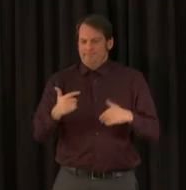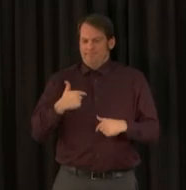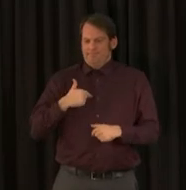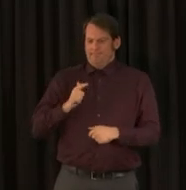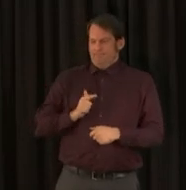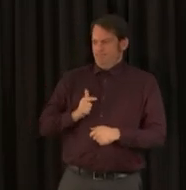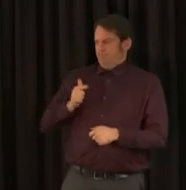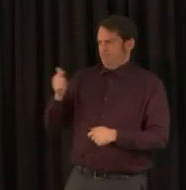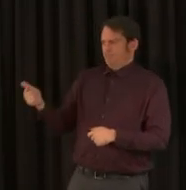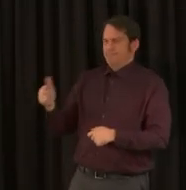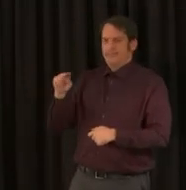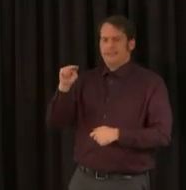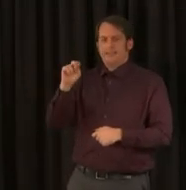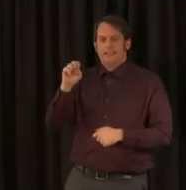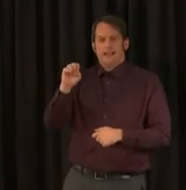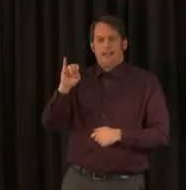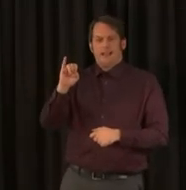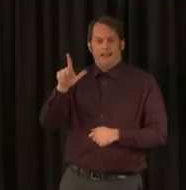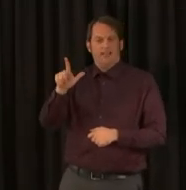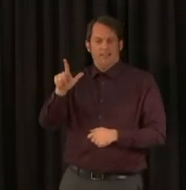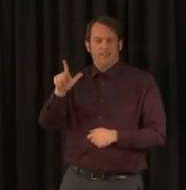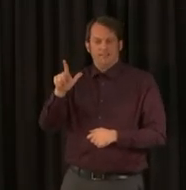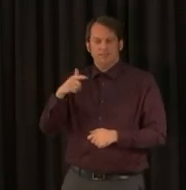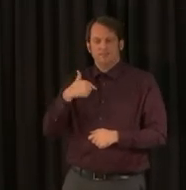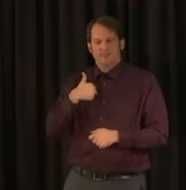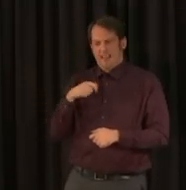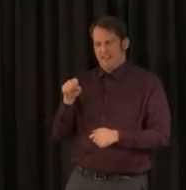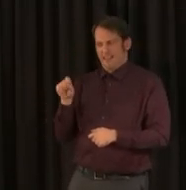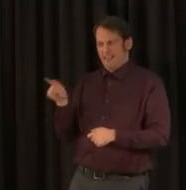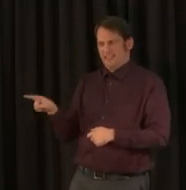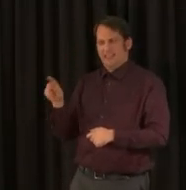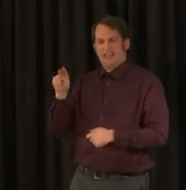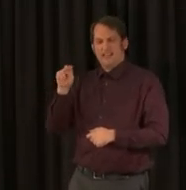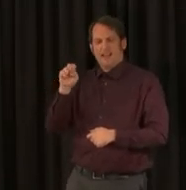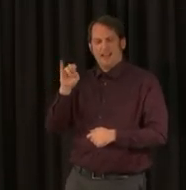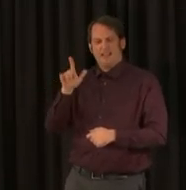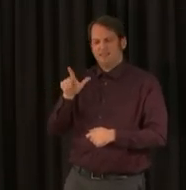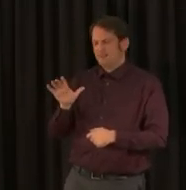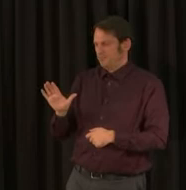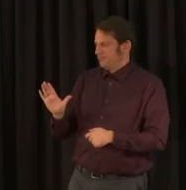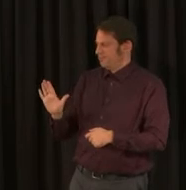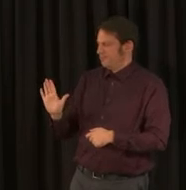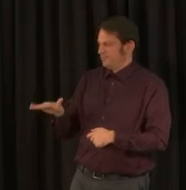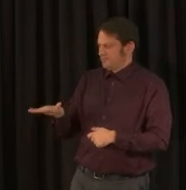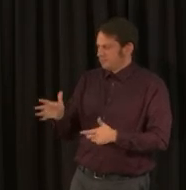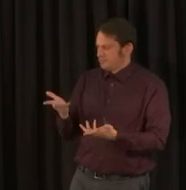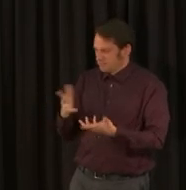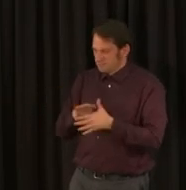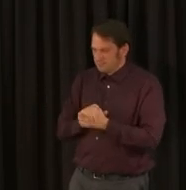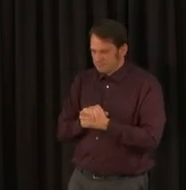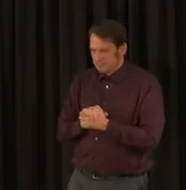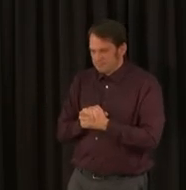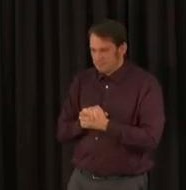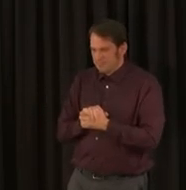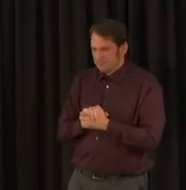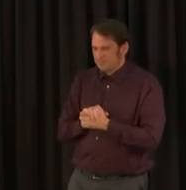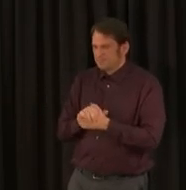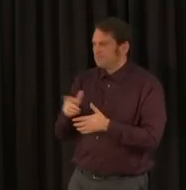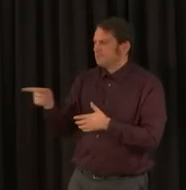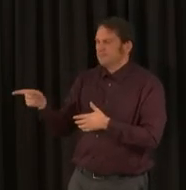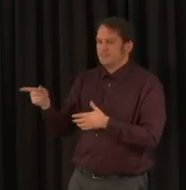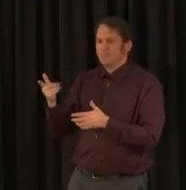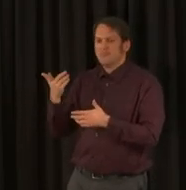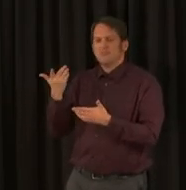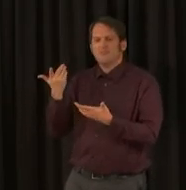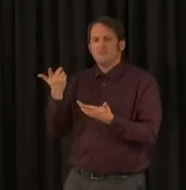Neil Albert. Neil, what's your best advice for businesses in the bids? I know you were with us